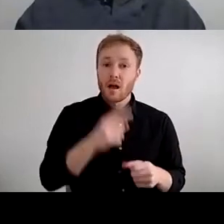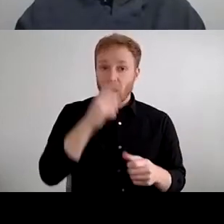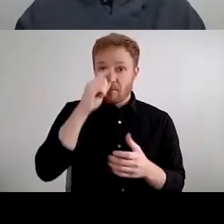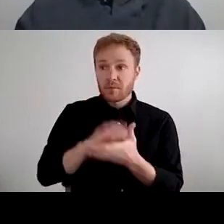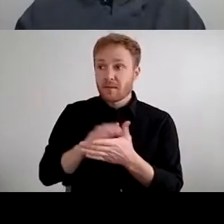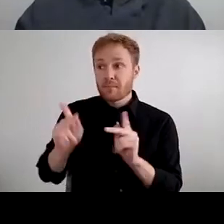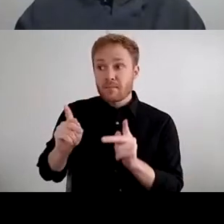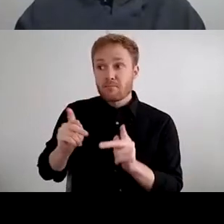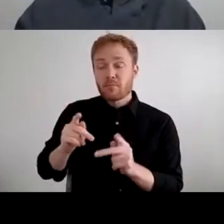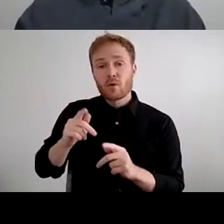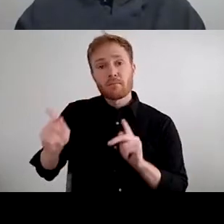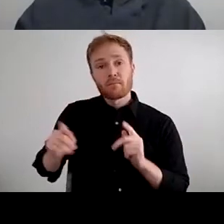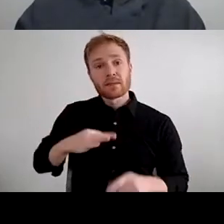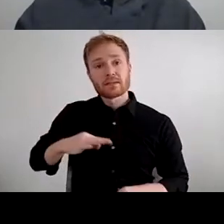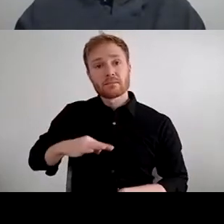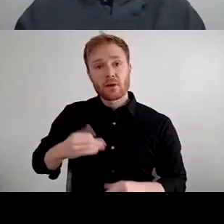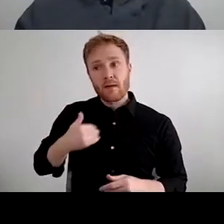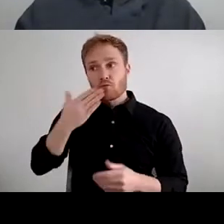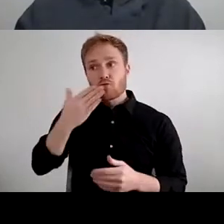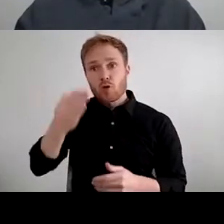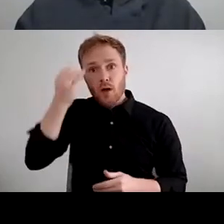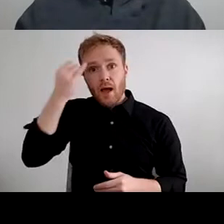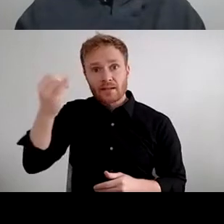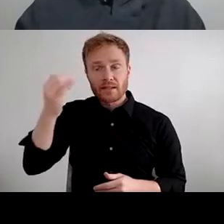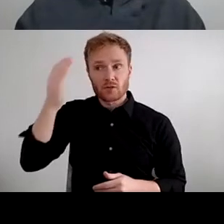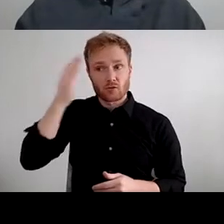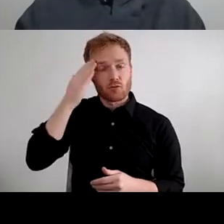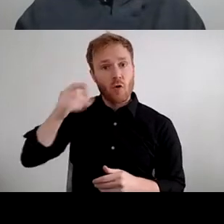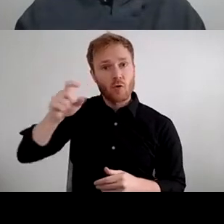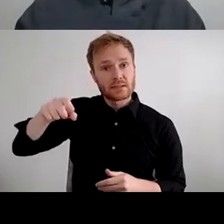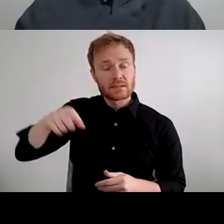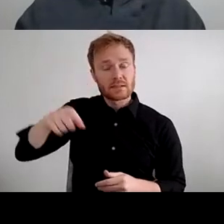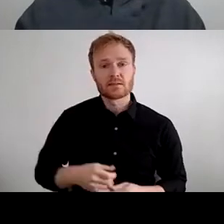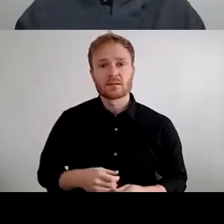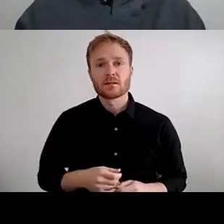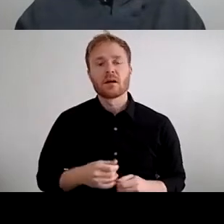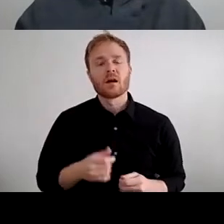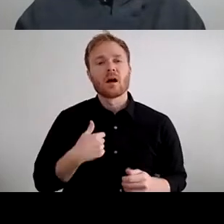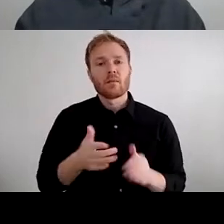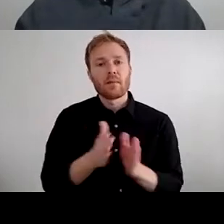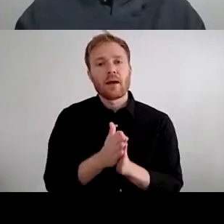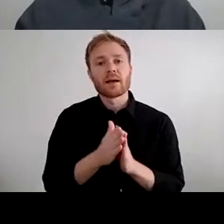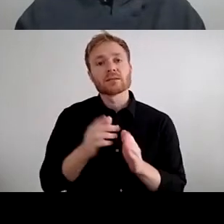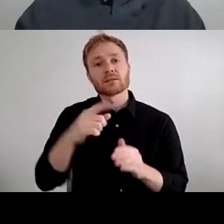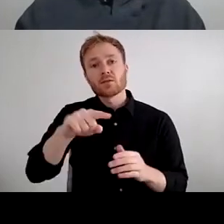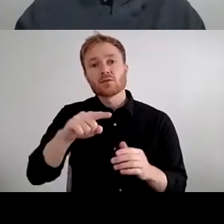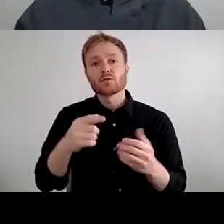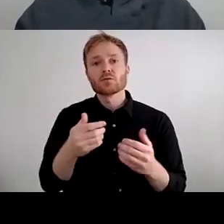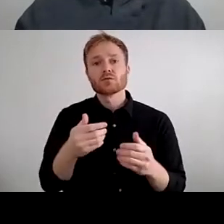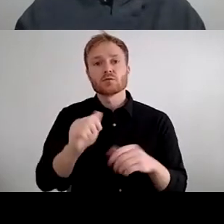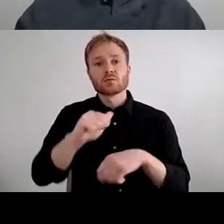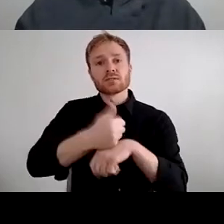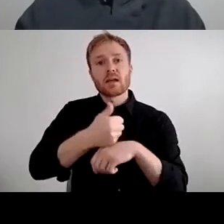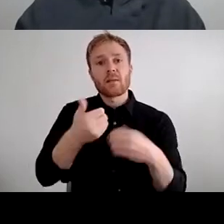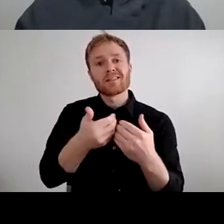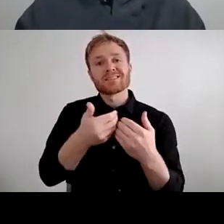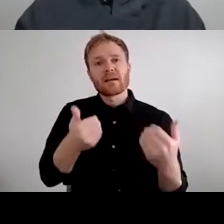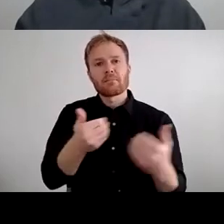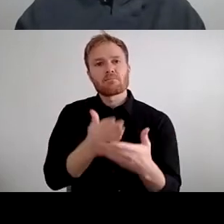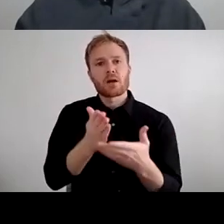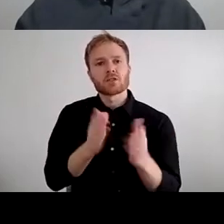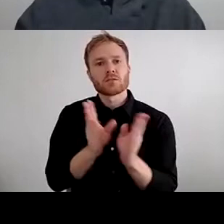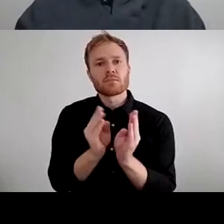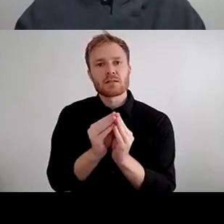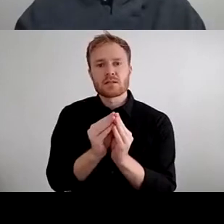and we know what we need. That is why I'm asking City Council to create a separate budget post-agenda meeting that takes place outside of work